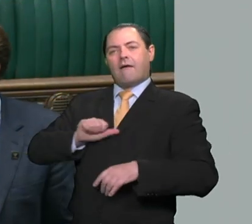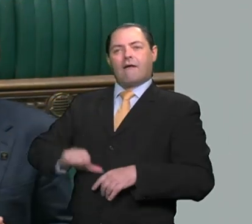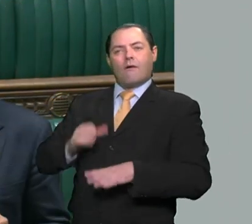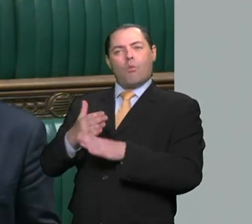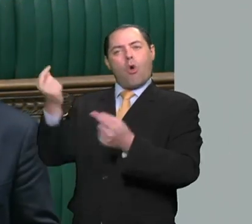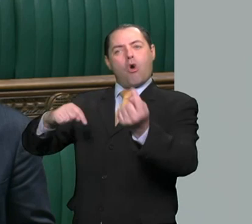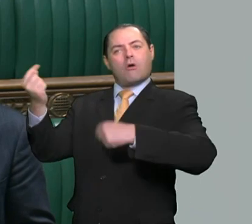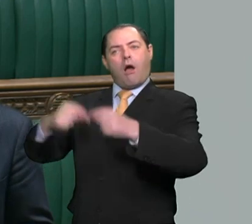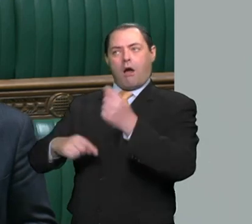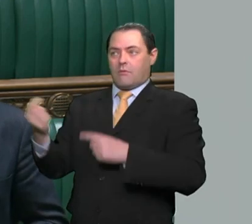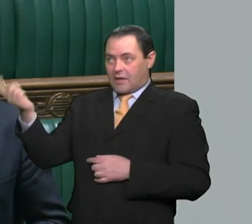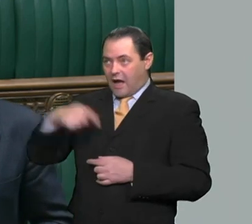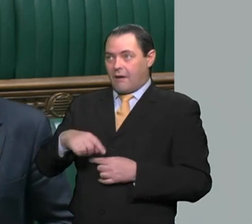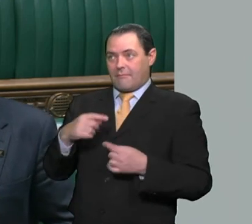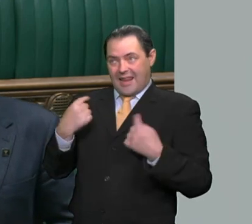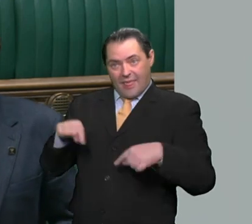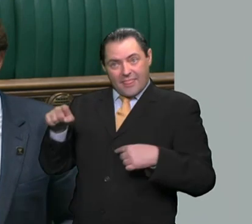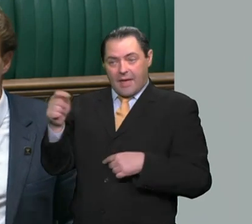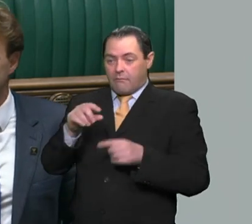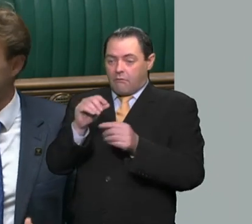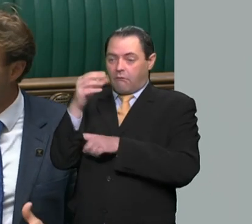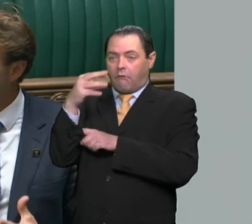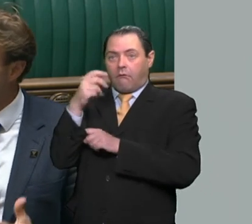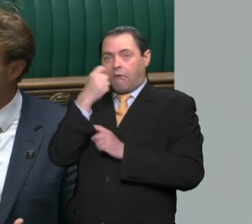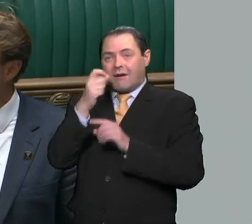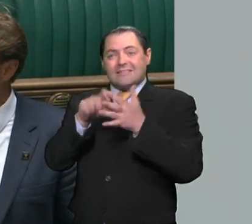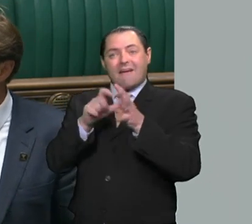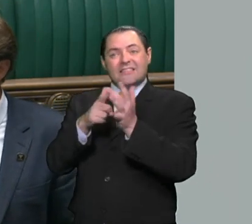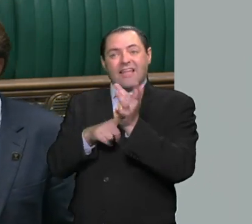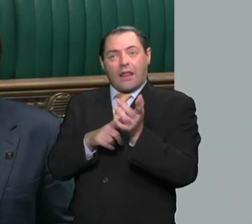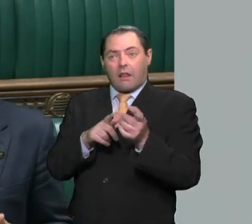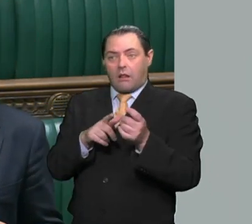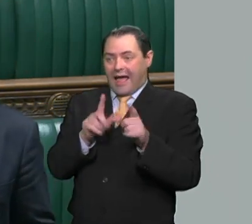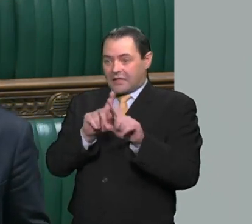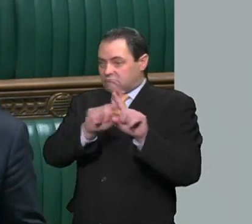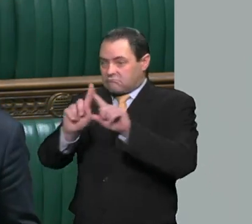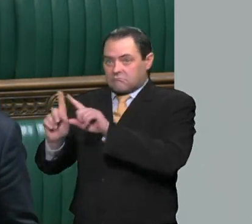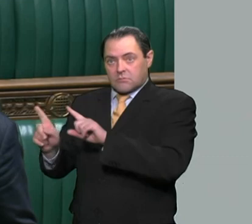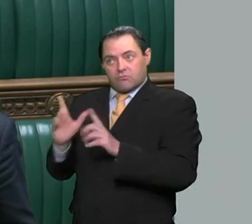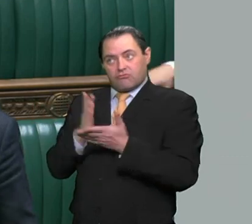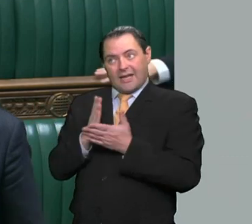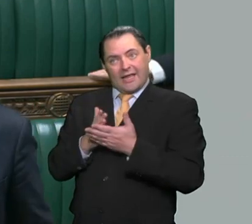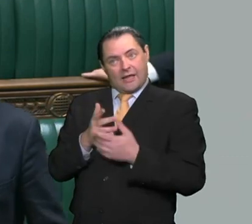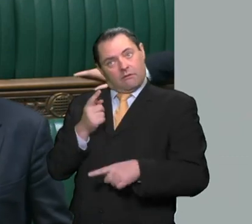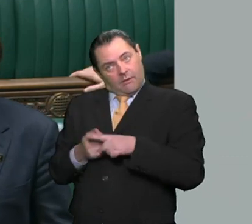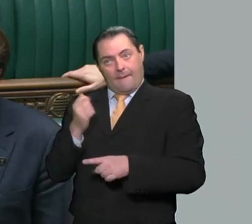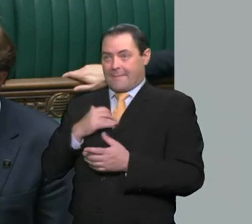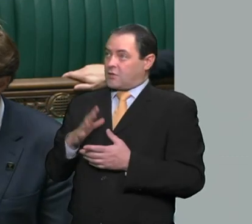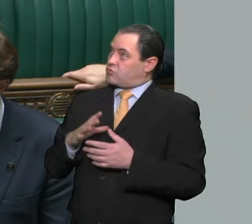allow them to pick daffodils. Will the Deputy Prime Minister please speak to the Home Secretary to remind her of the urgency of getting the